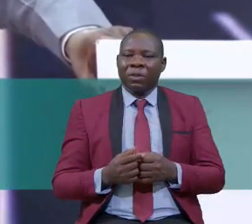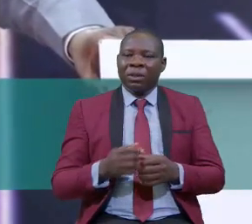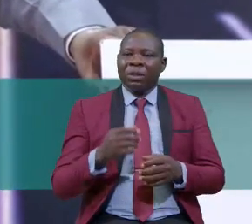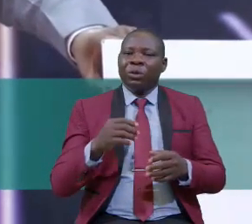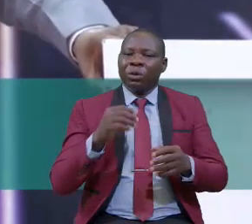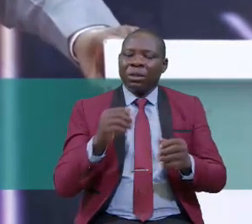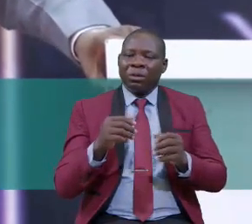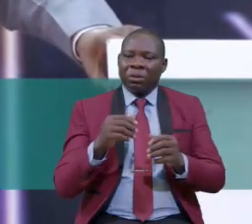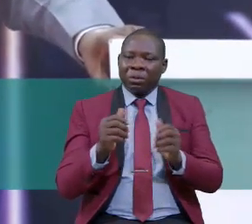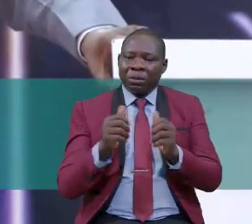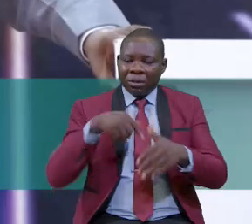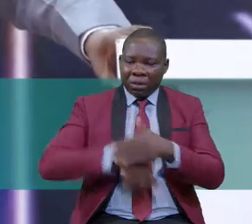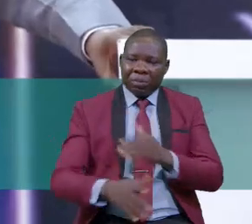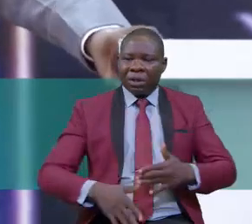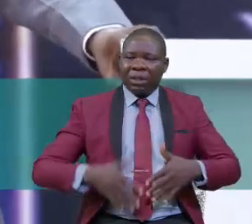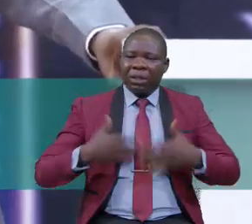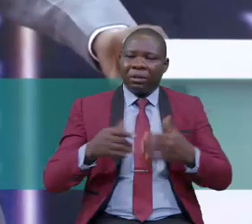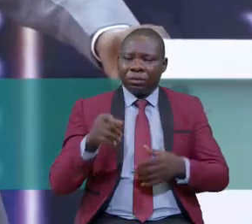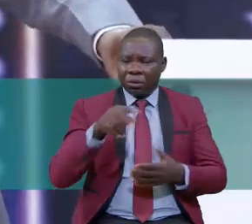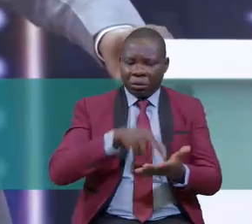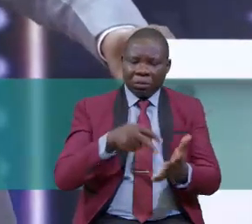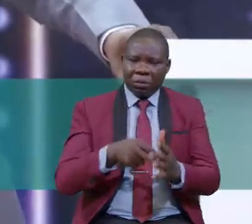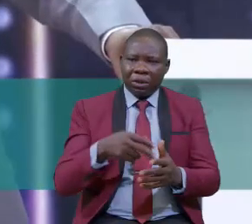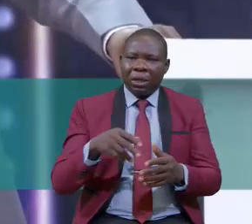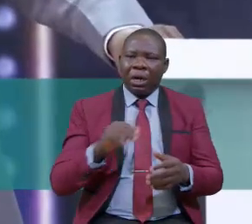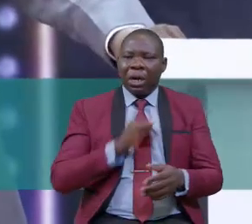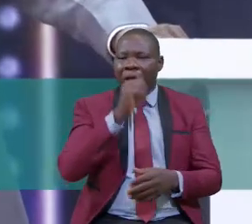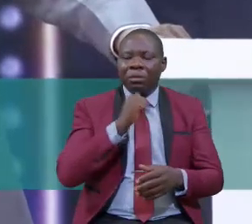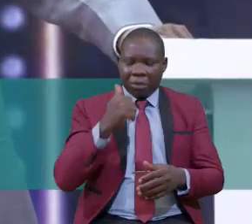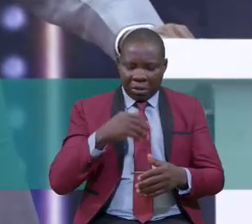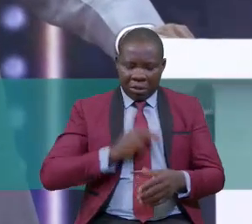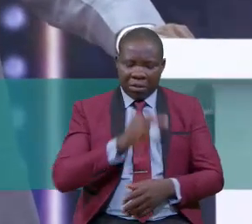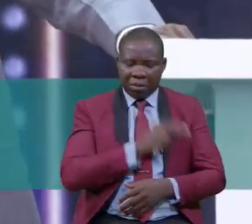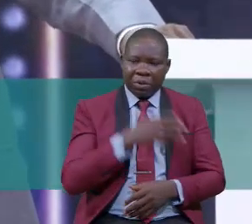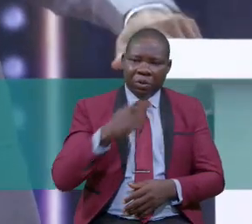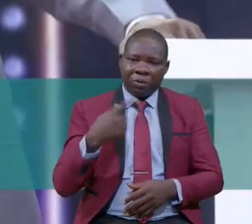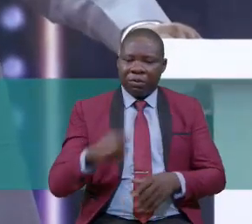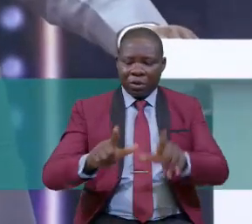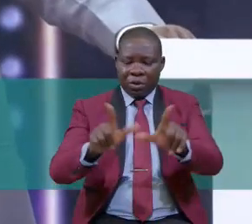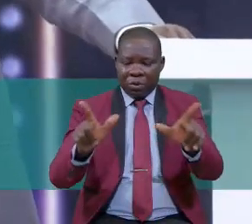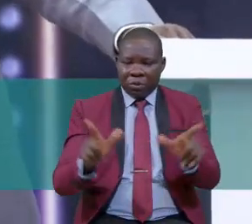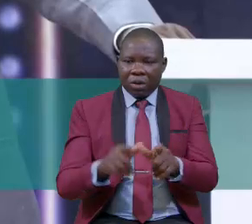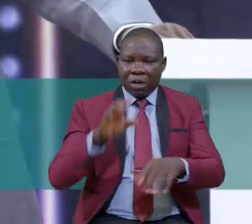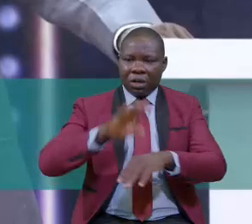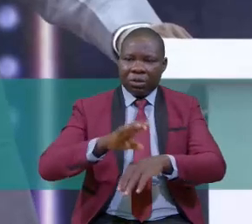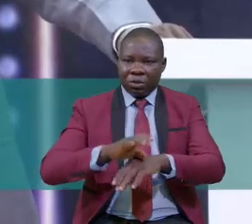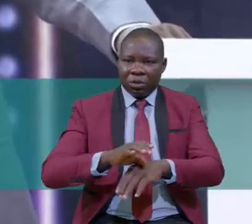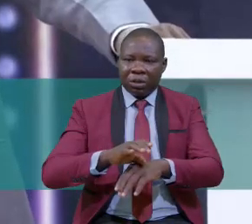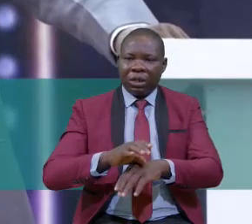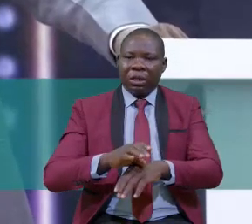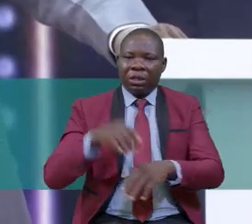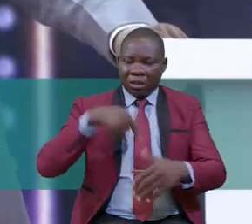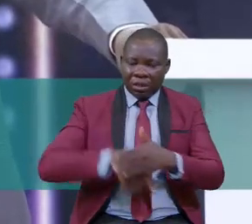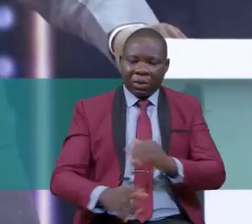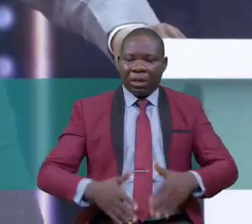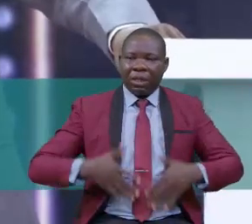of the local church, Deeper Life, I understand. But today, the Lord will even take